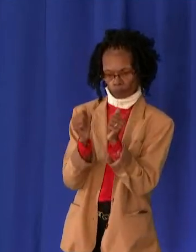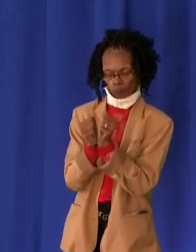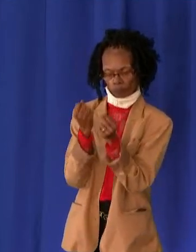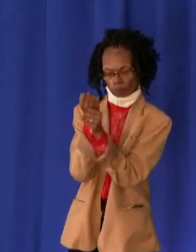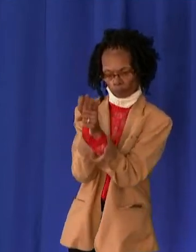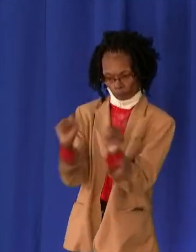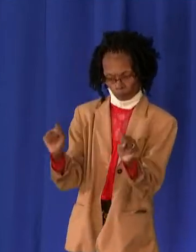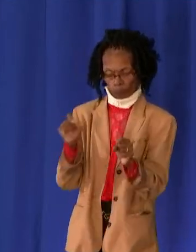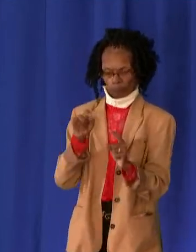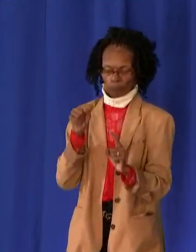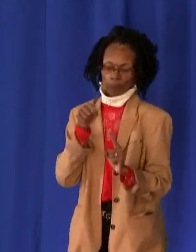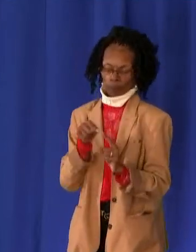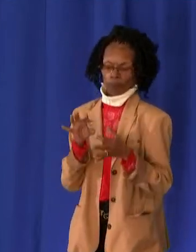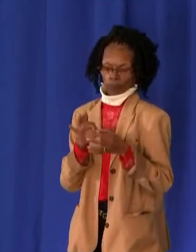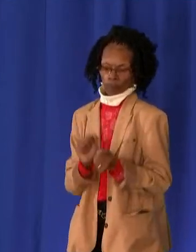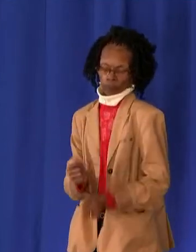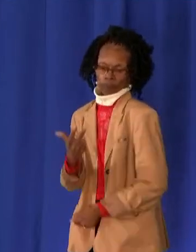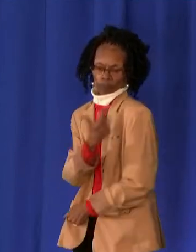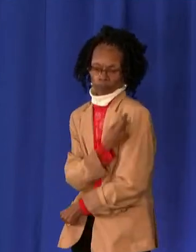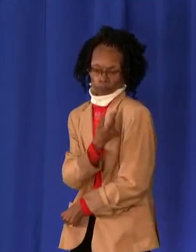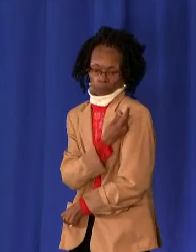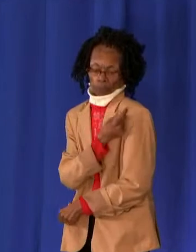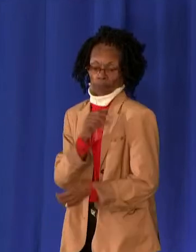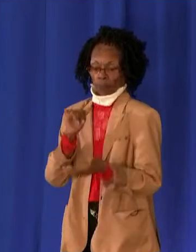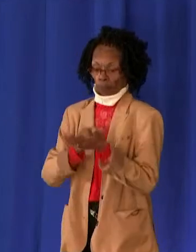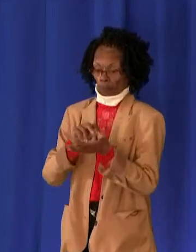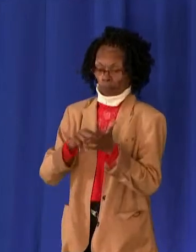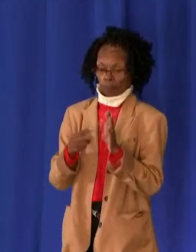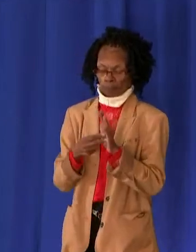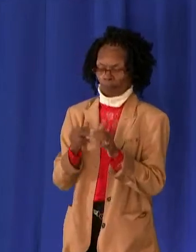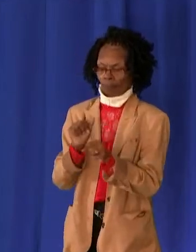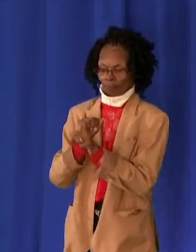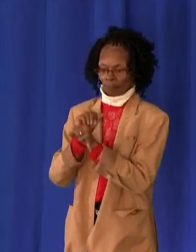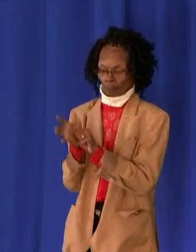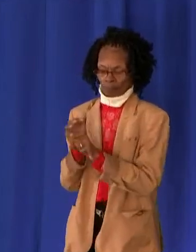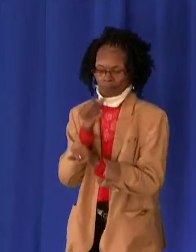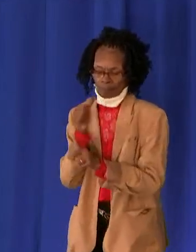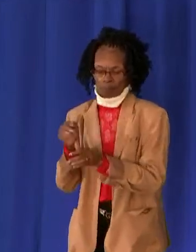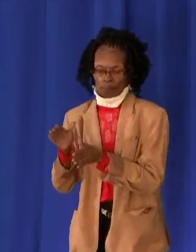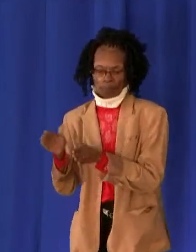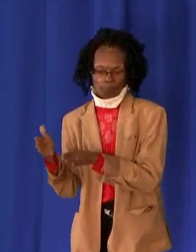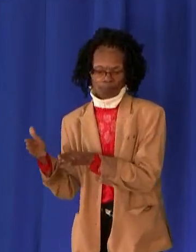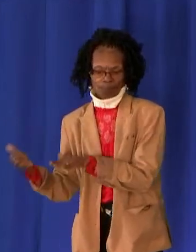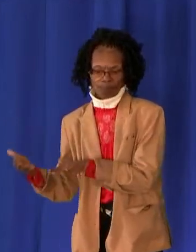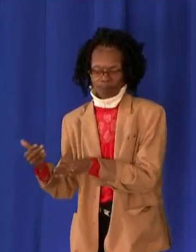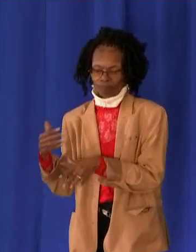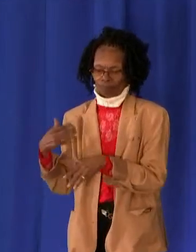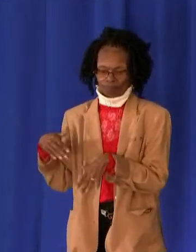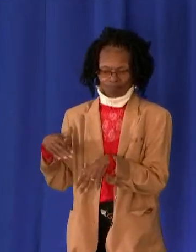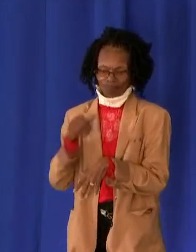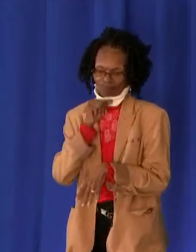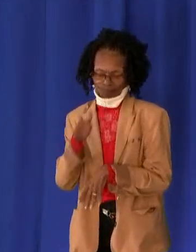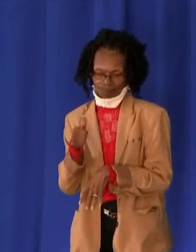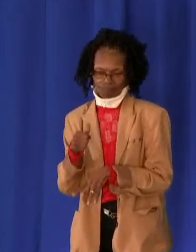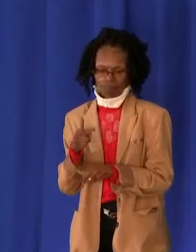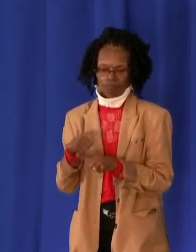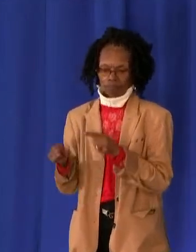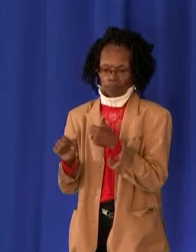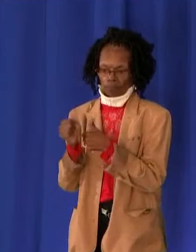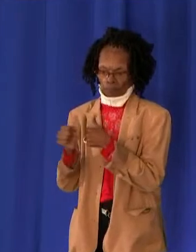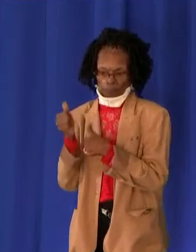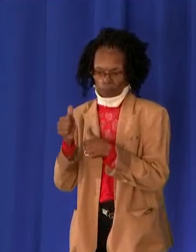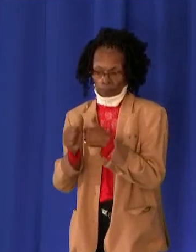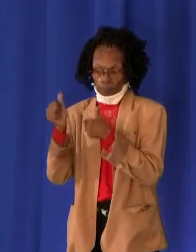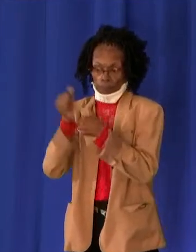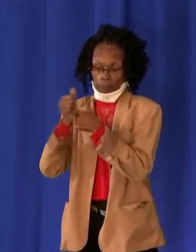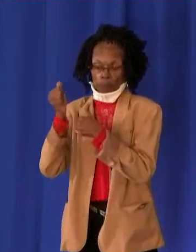Sam. And so COVID is not as deadly as it was when, of course, last